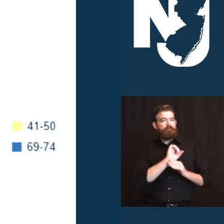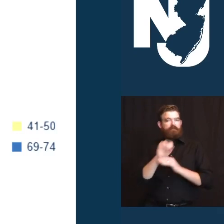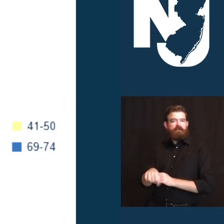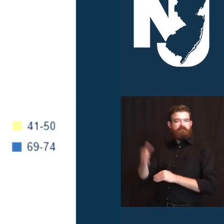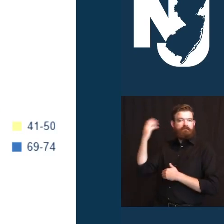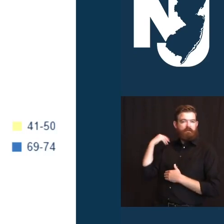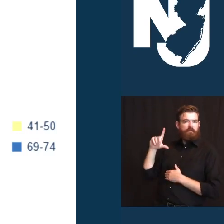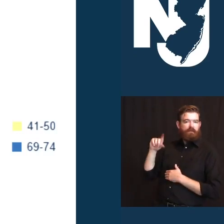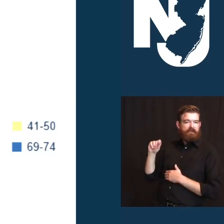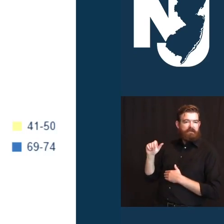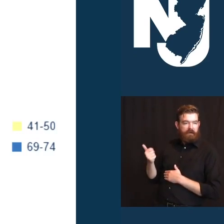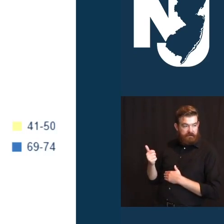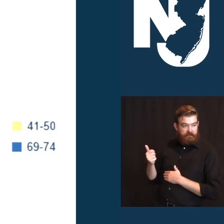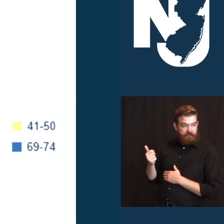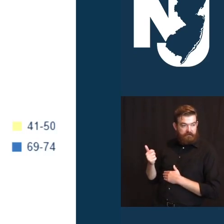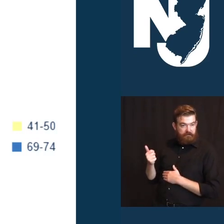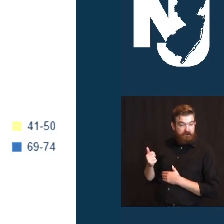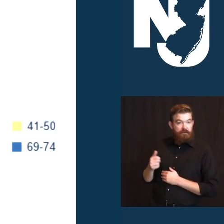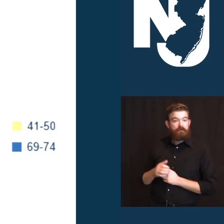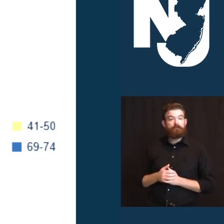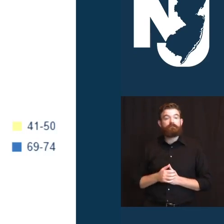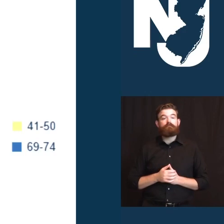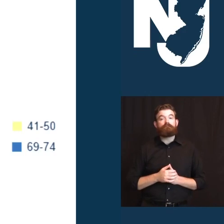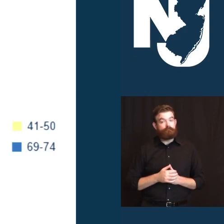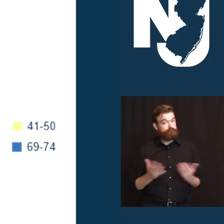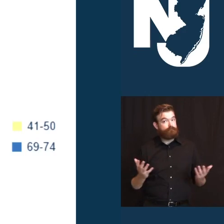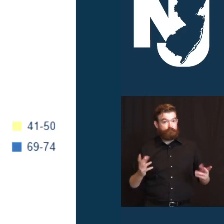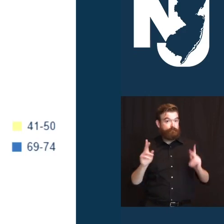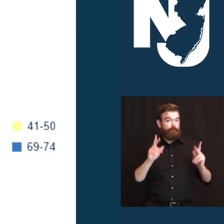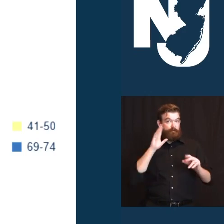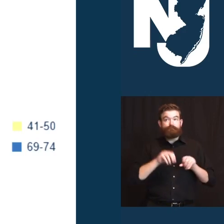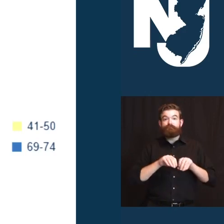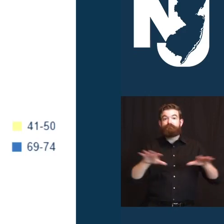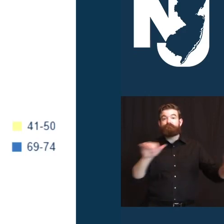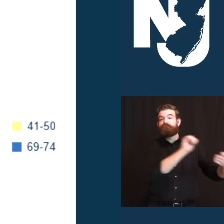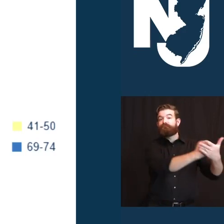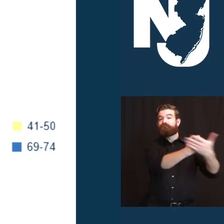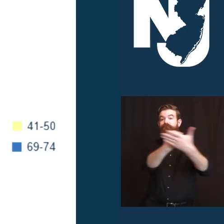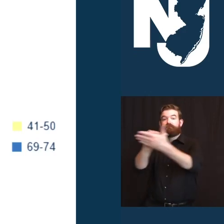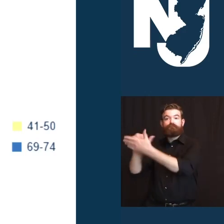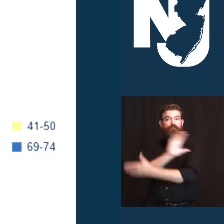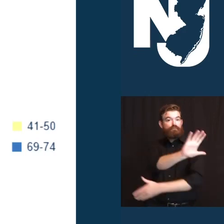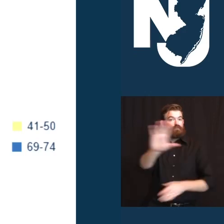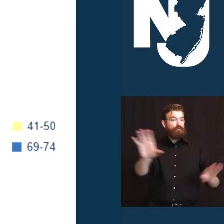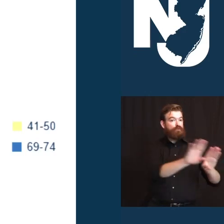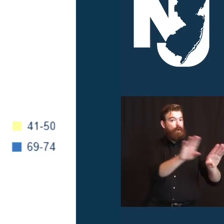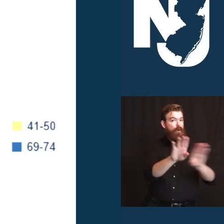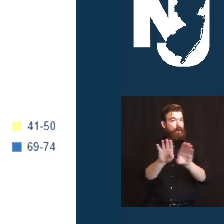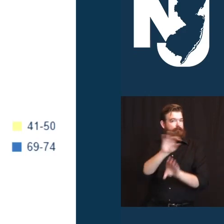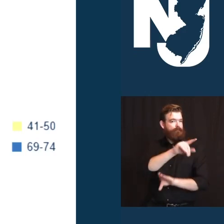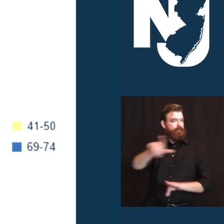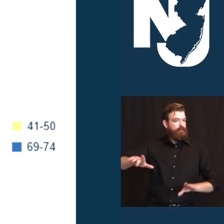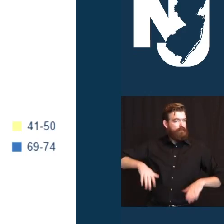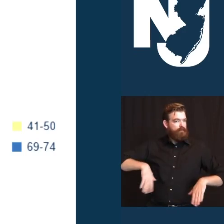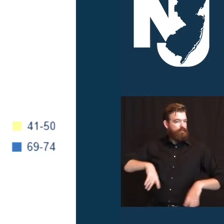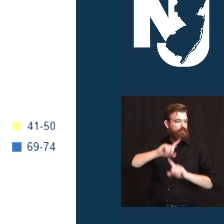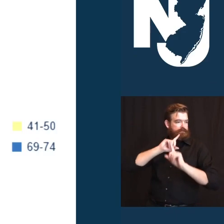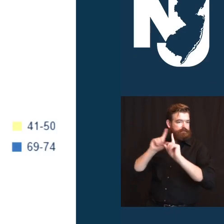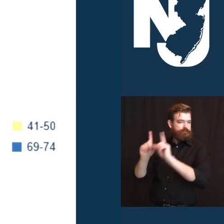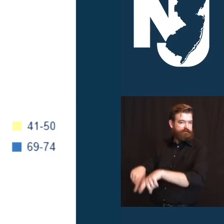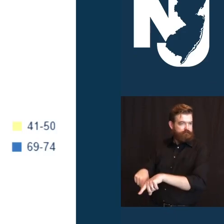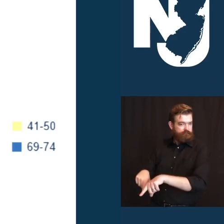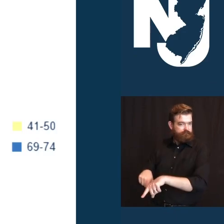going door to door are included, New Jersey's currently at 89.2% counted. There's still at least